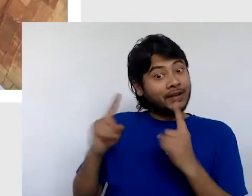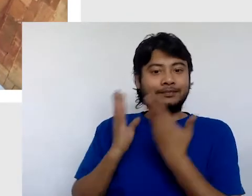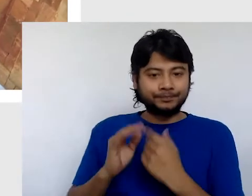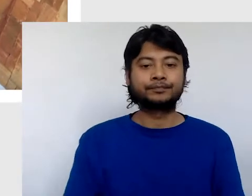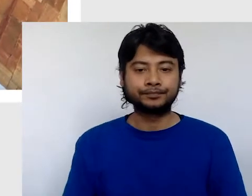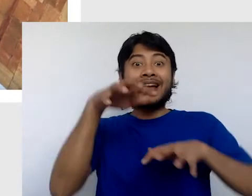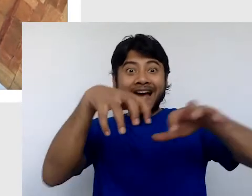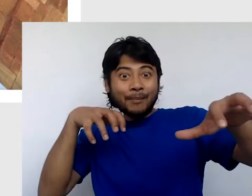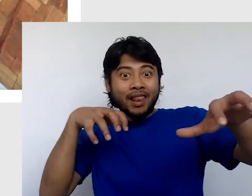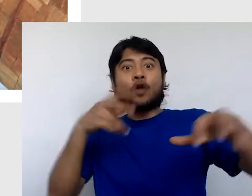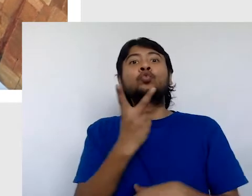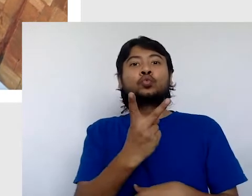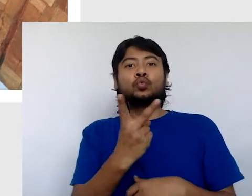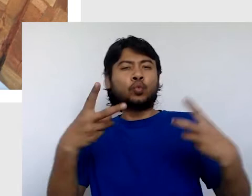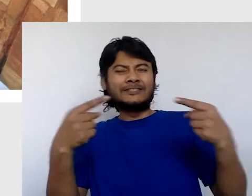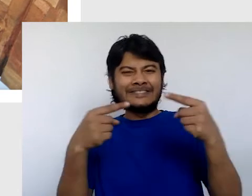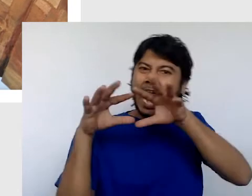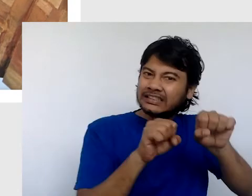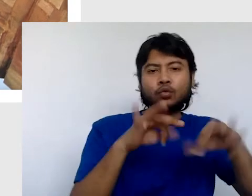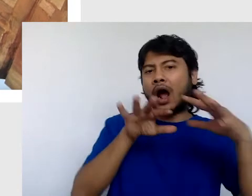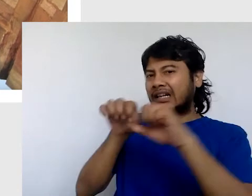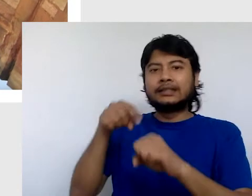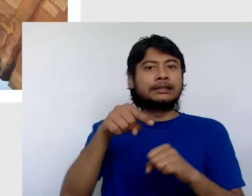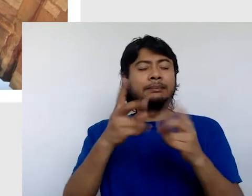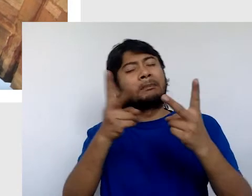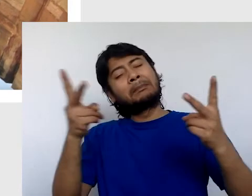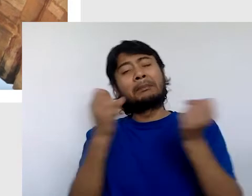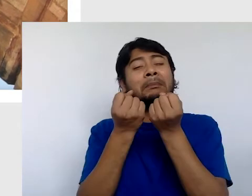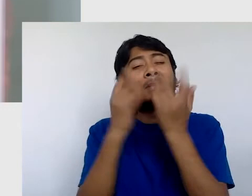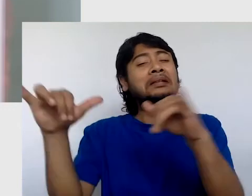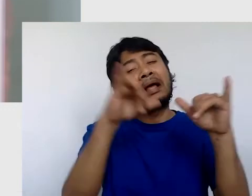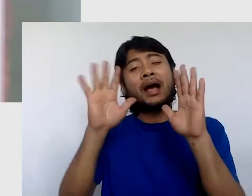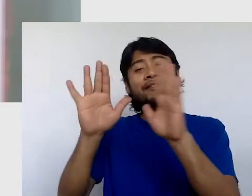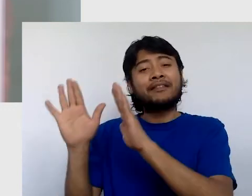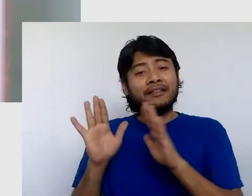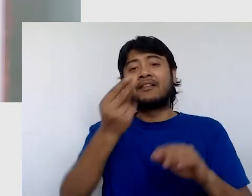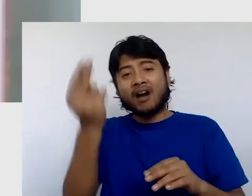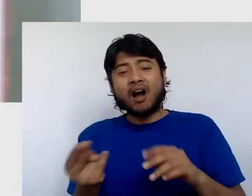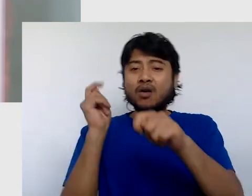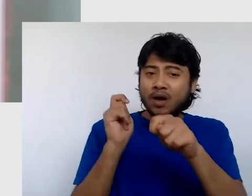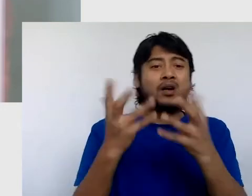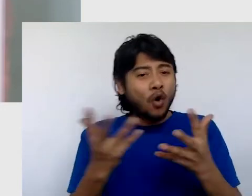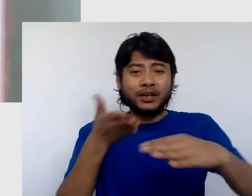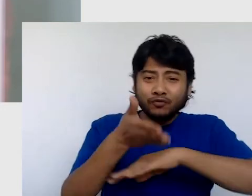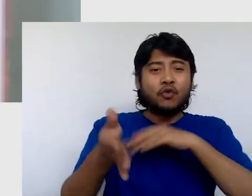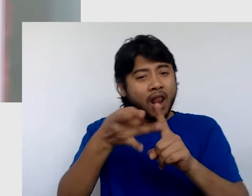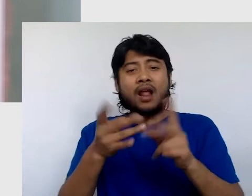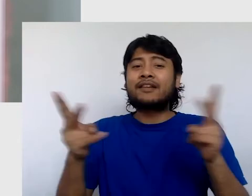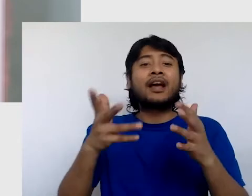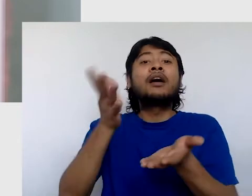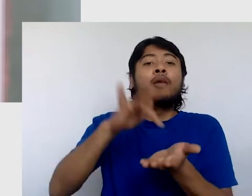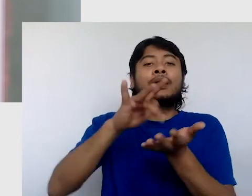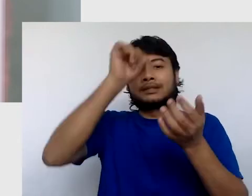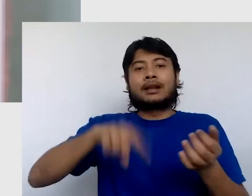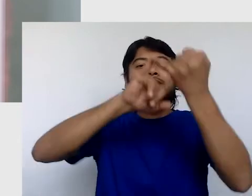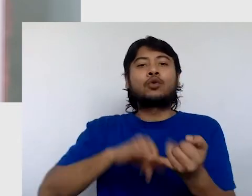some scholars suggest that it had its origins in the Islamic world. The depiction of animals interlocked in combat